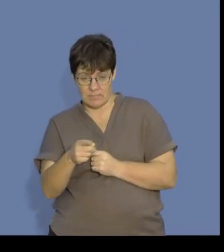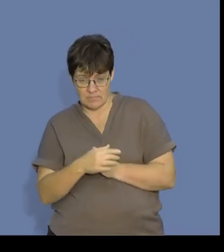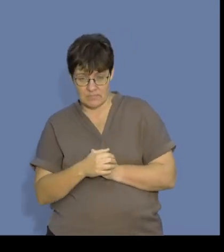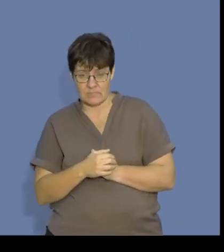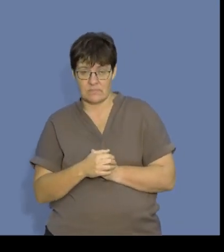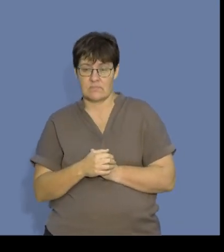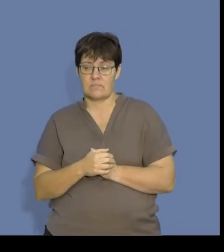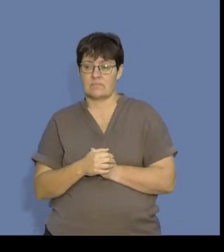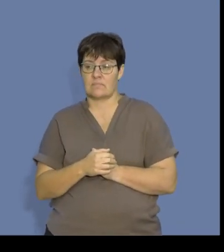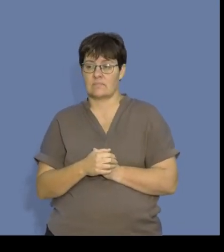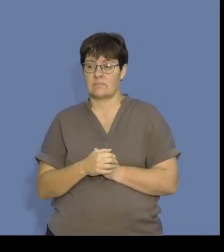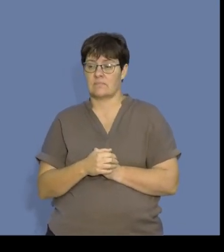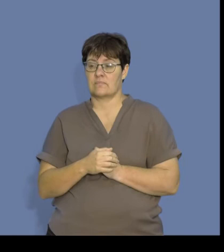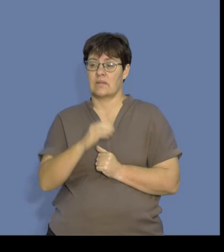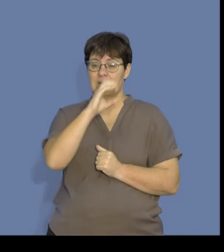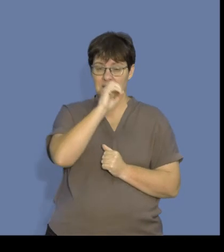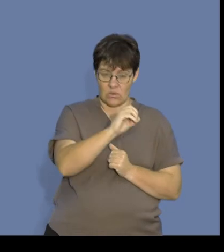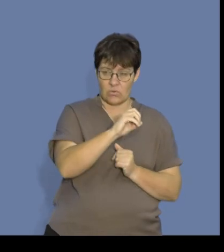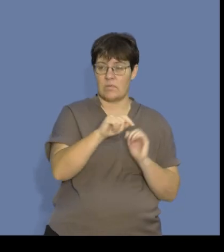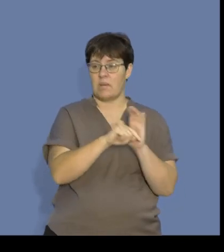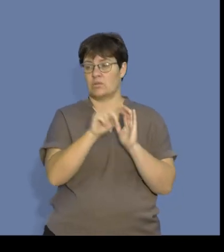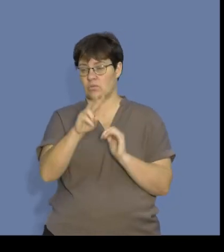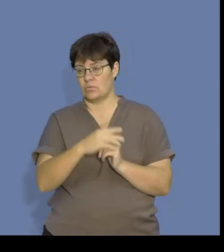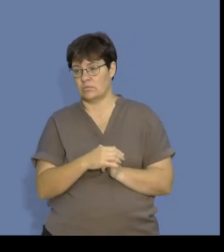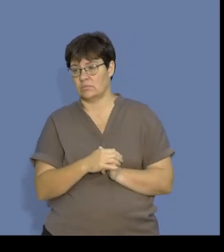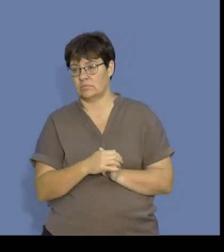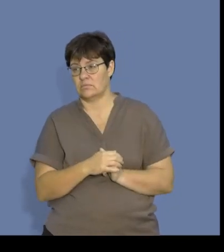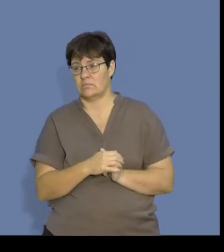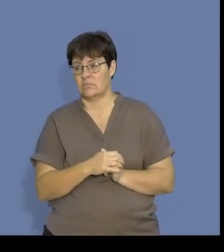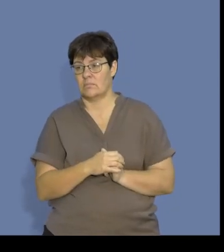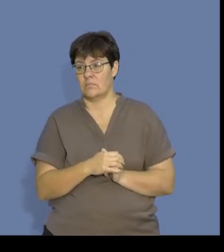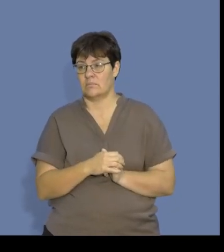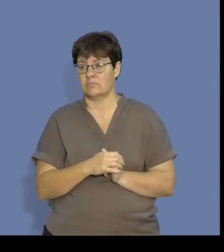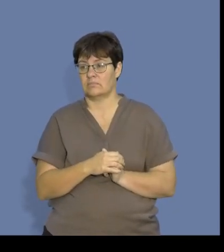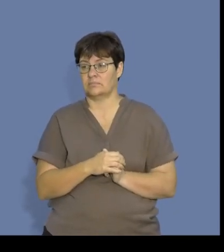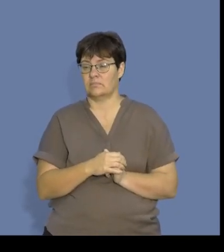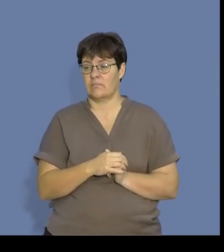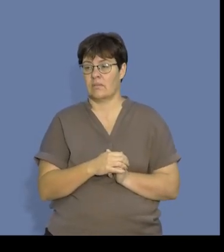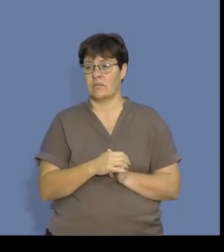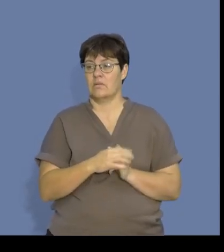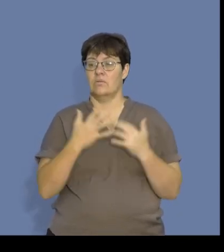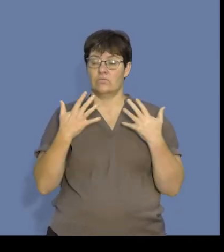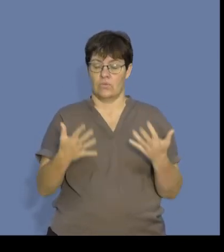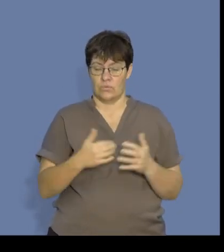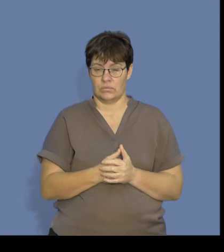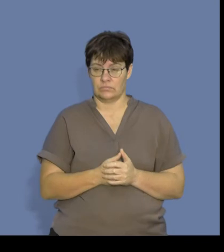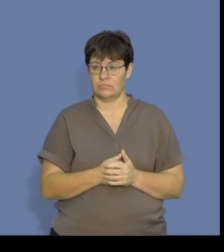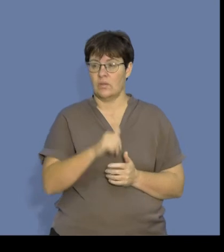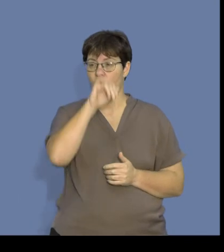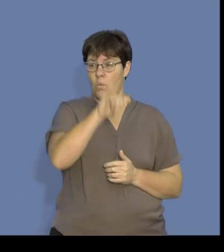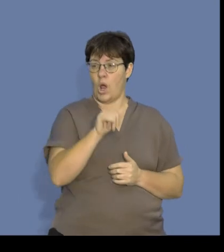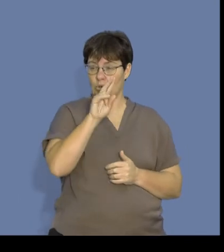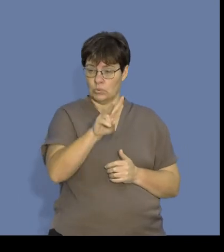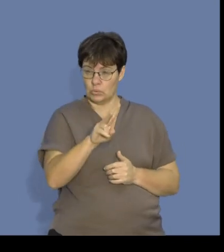my 2s will be 0 and -2. 0 and -2.